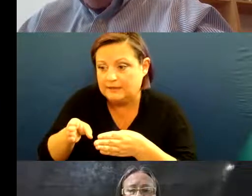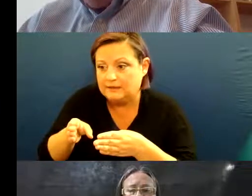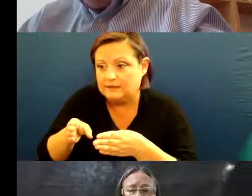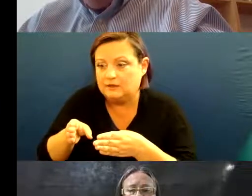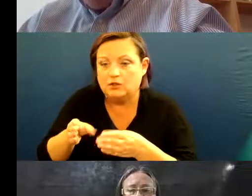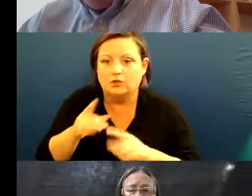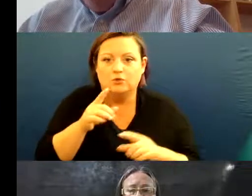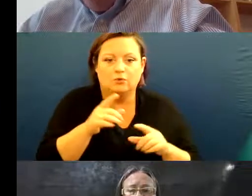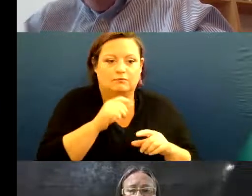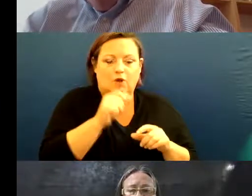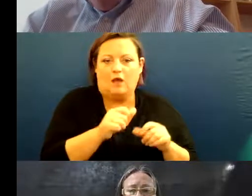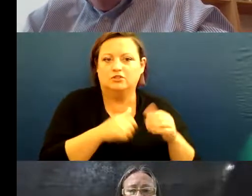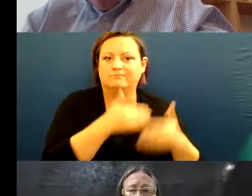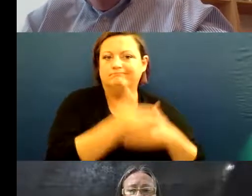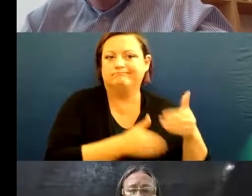and what you can do for them.